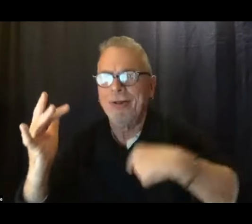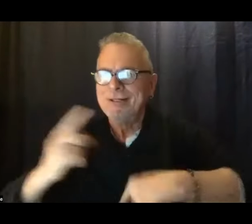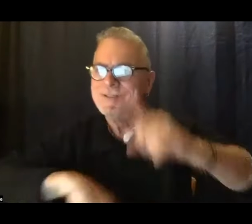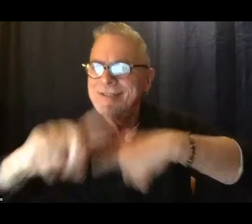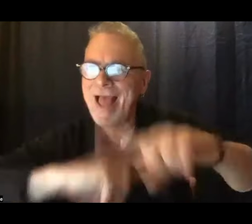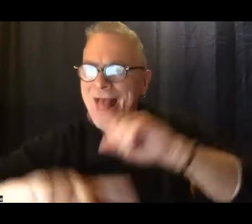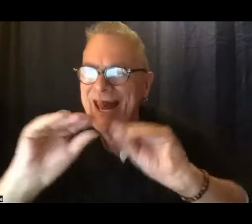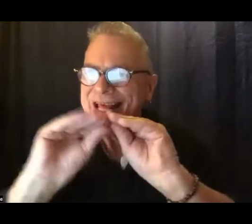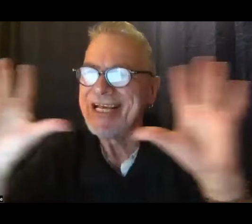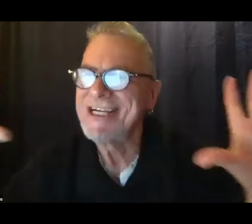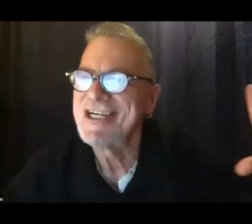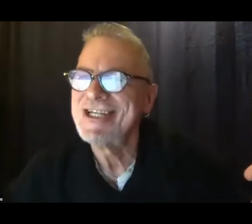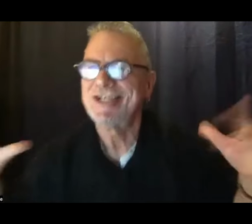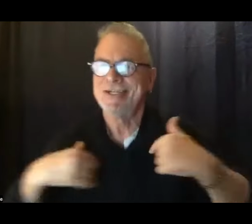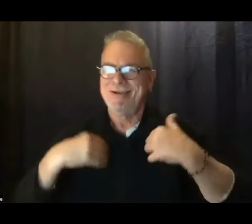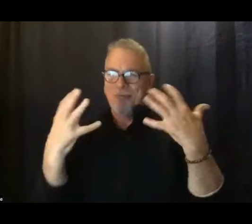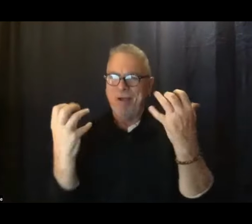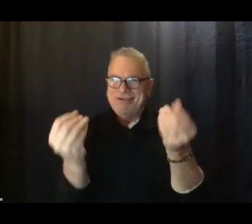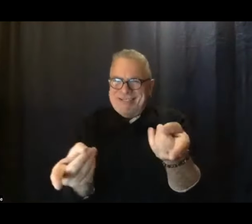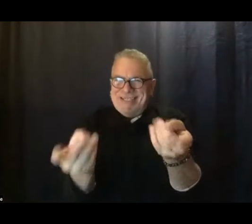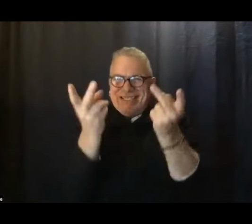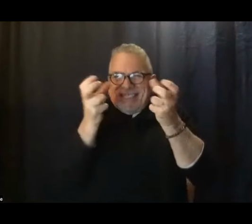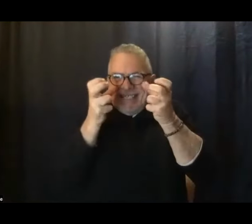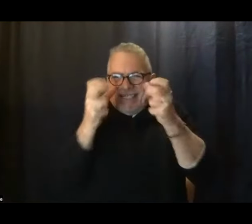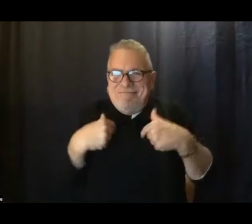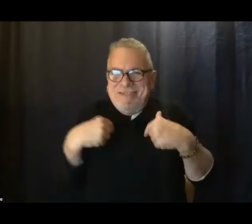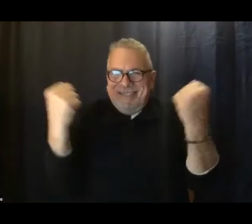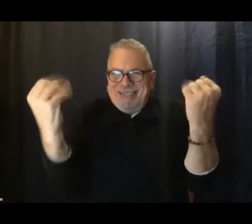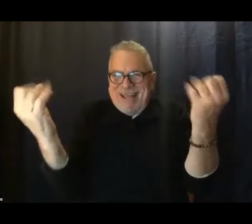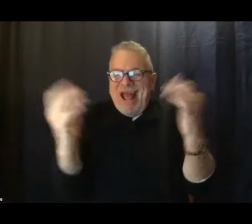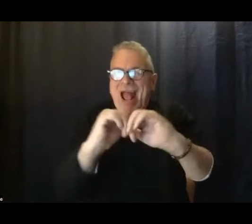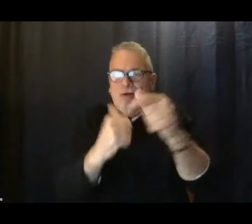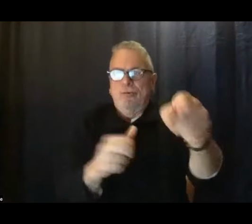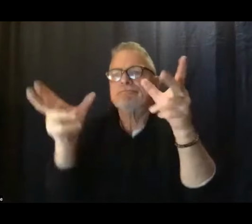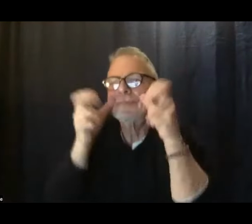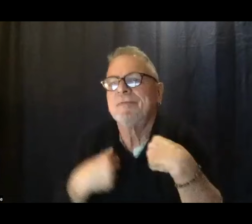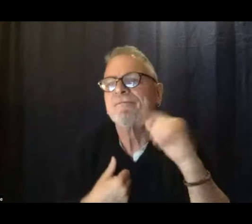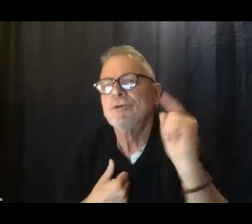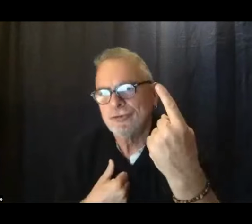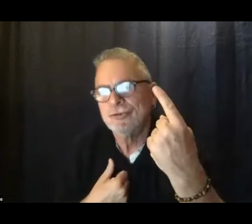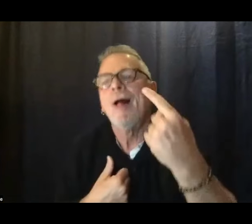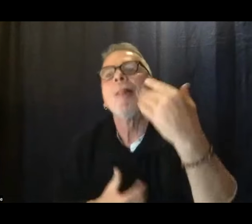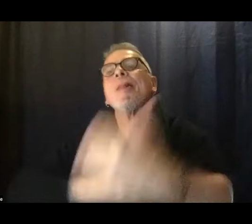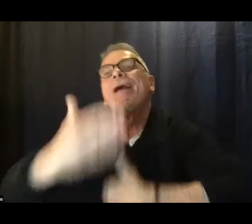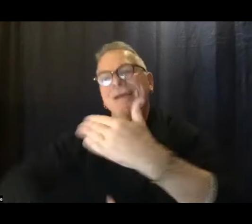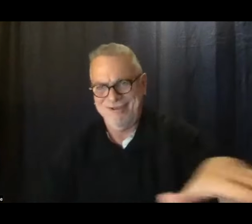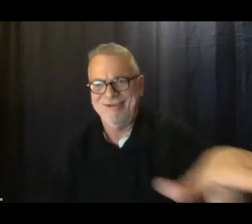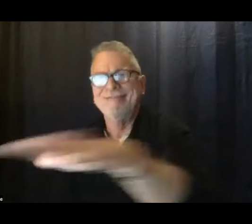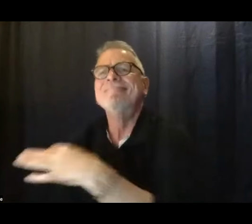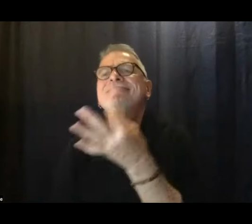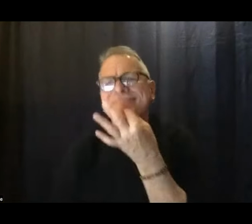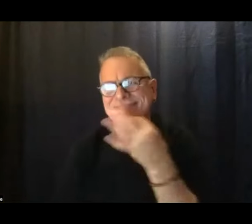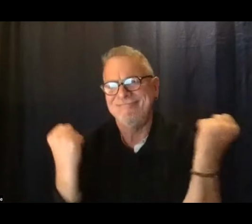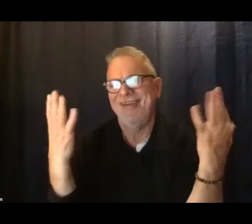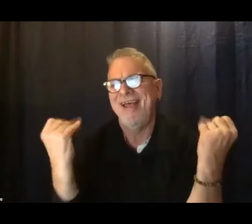start to use the language, right? And you want to be able to sign clearly. So I want to make sure that you can understand me. It